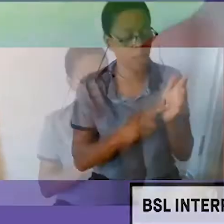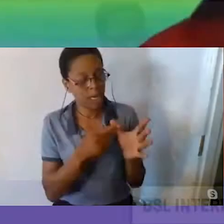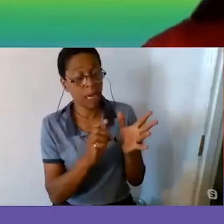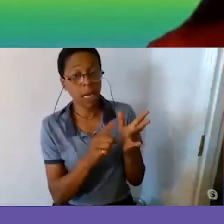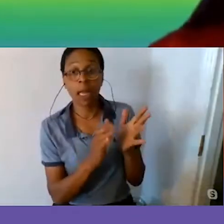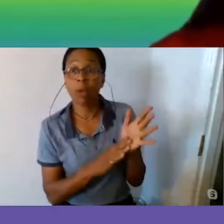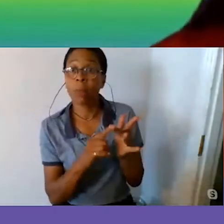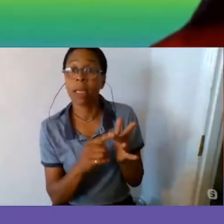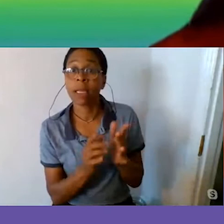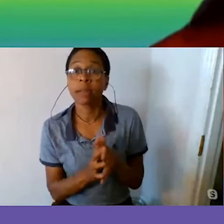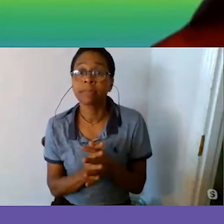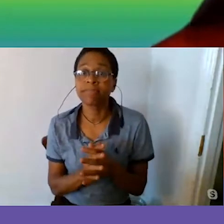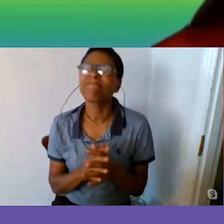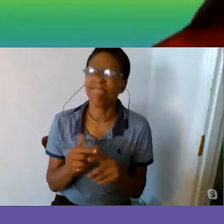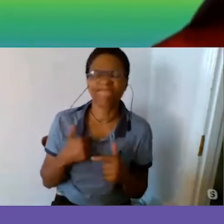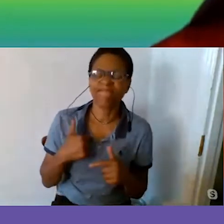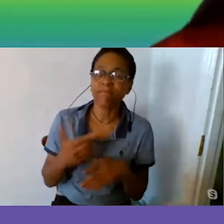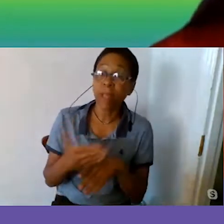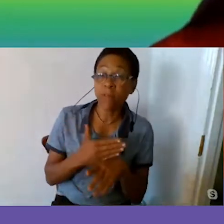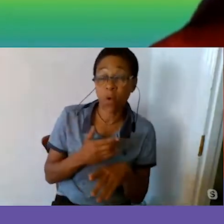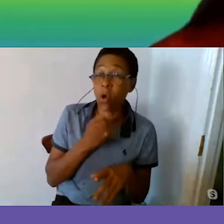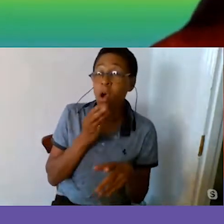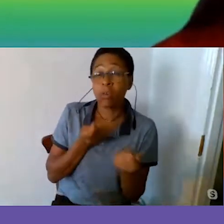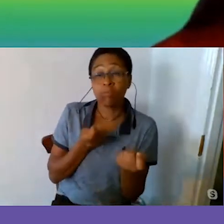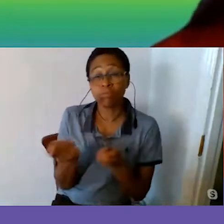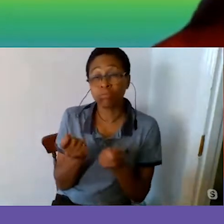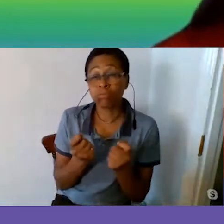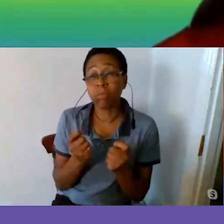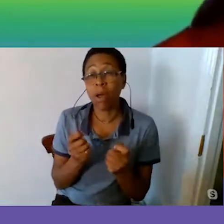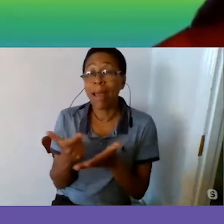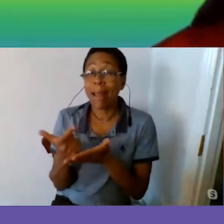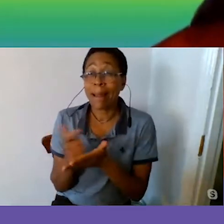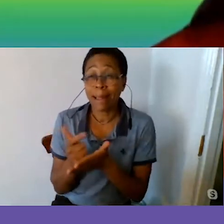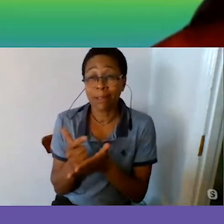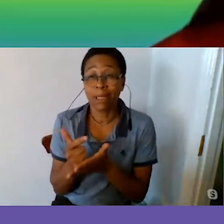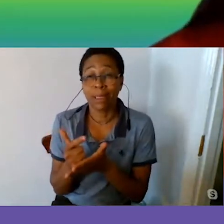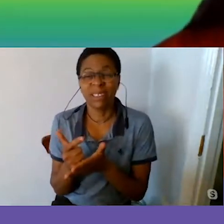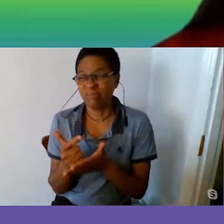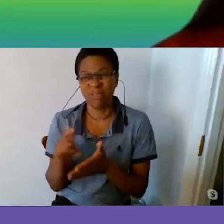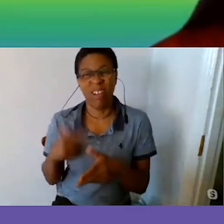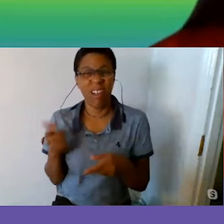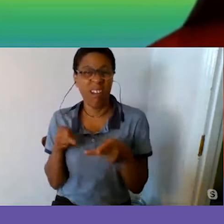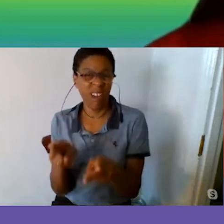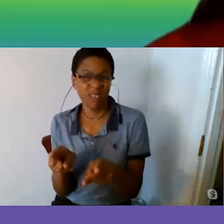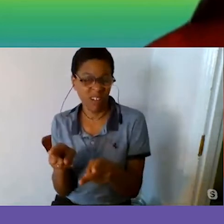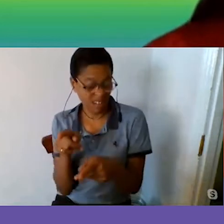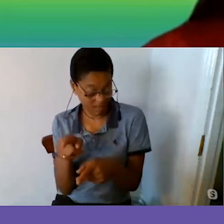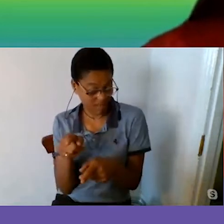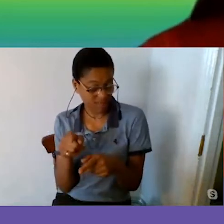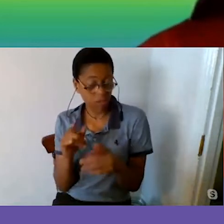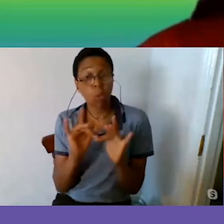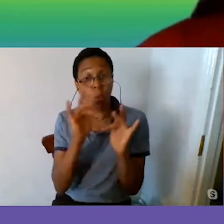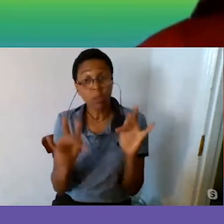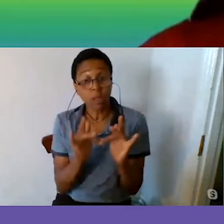Yeah, well, I mean, I used to run a lesbian women's lifestyle website, and part of that was film, and there's lots of other stuff. But over the years, I got to know filmmakers, I